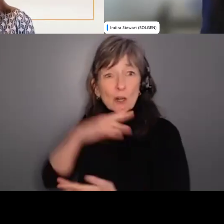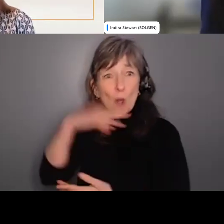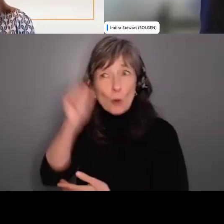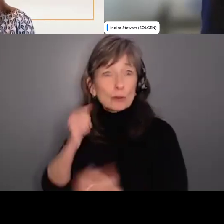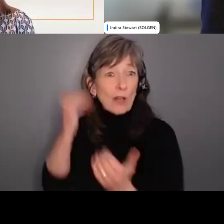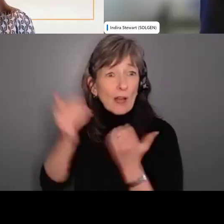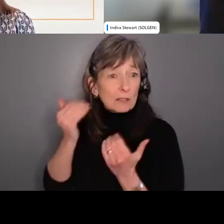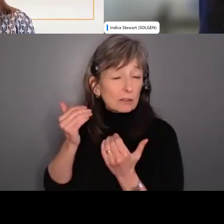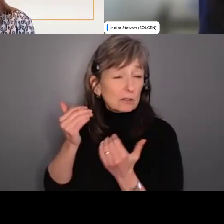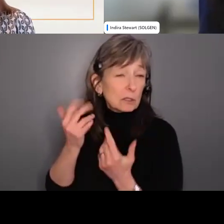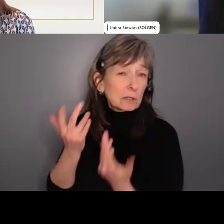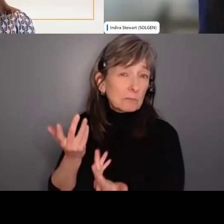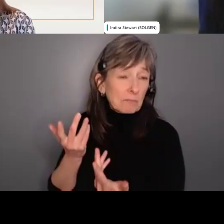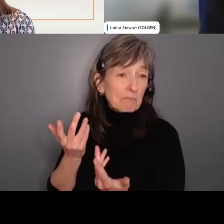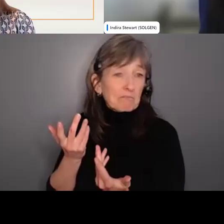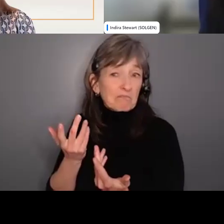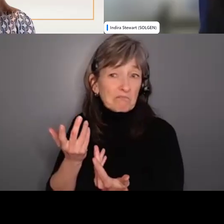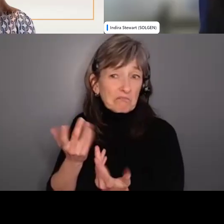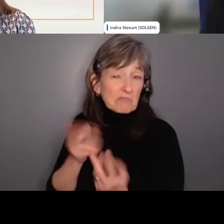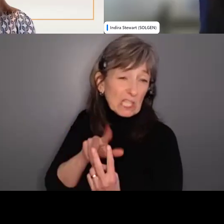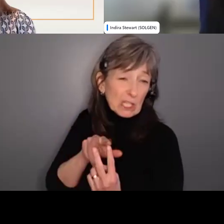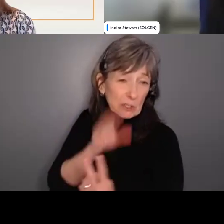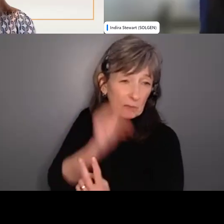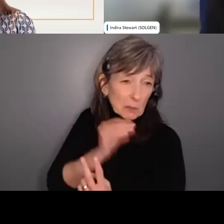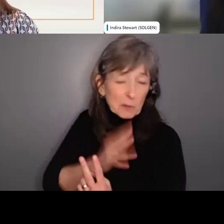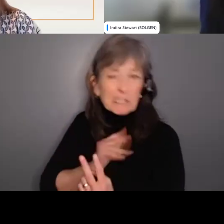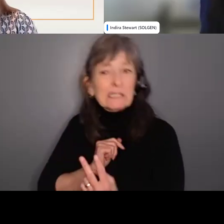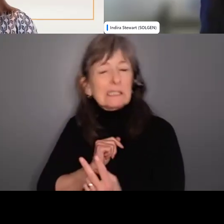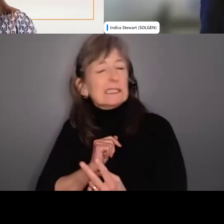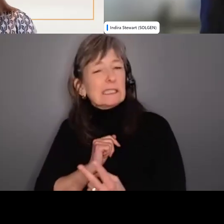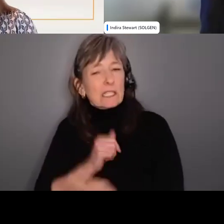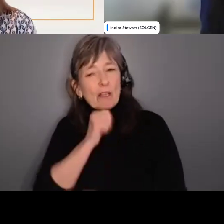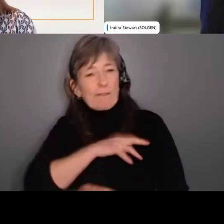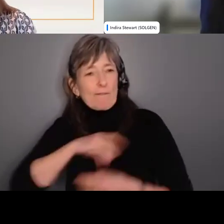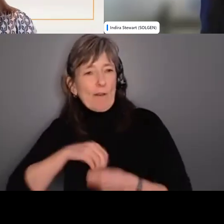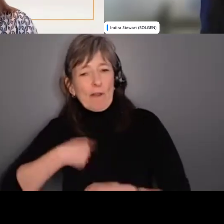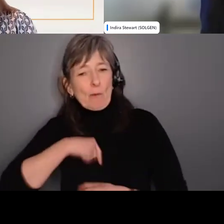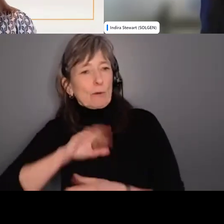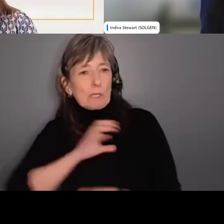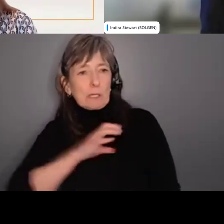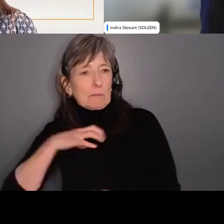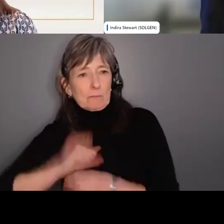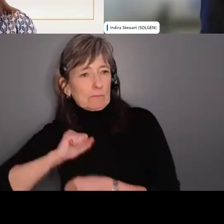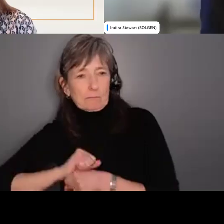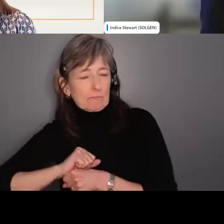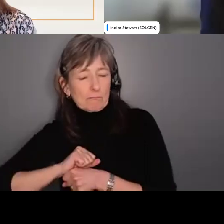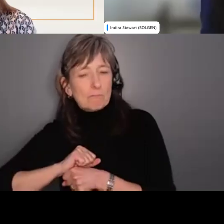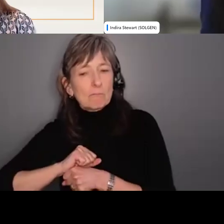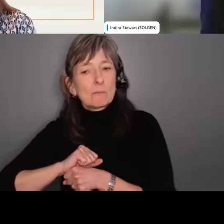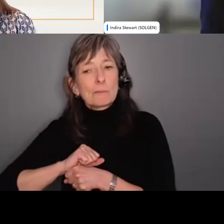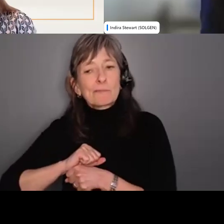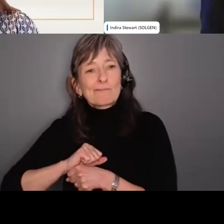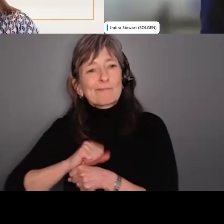adults, whether it be both genders, a little bit beyond our committee, but probably more into